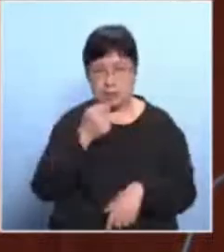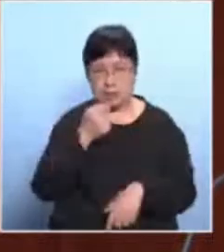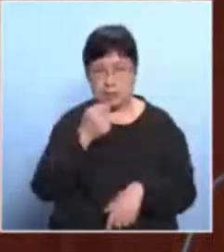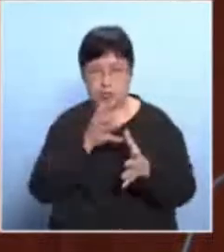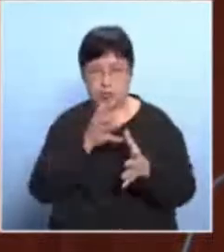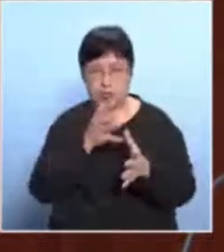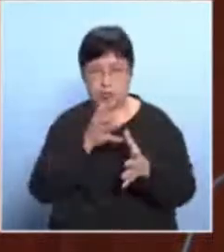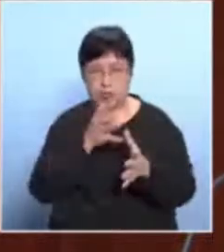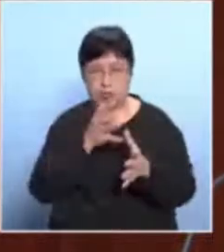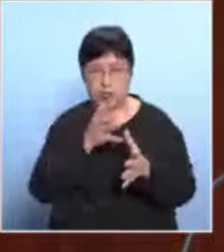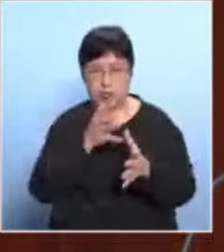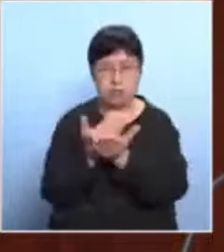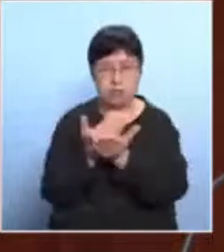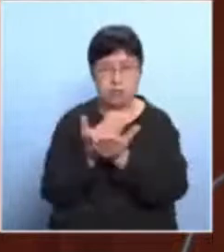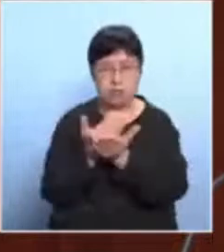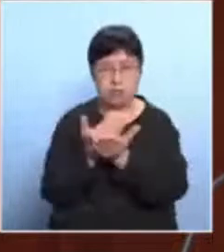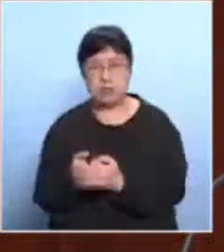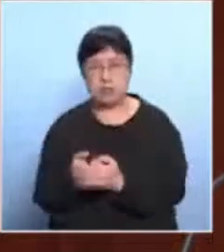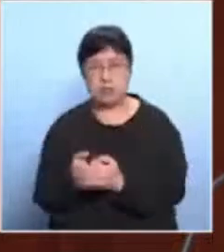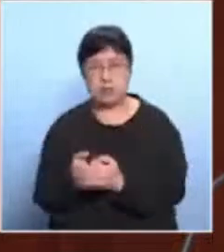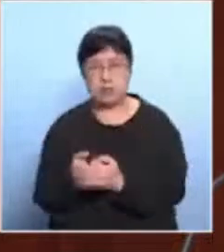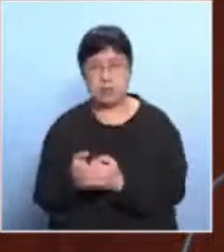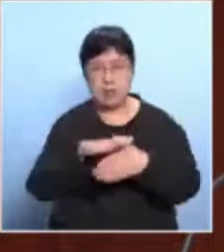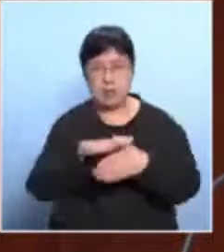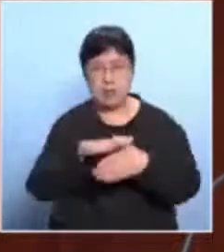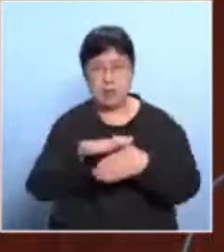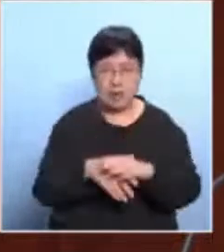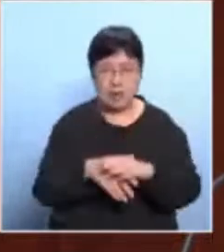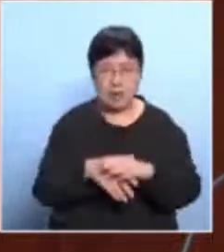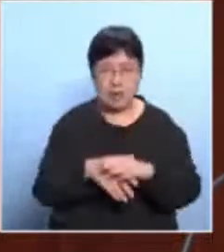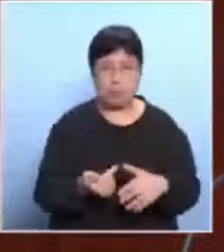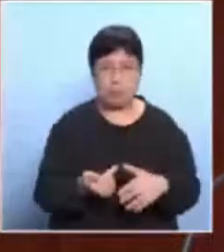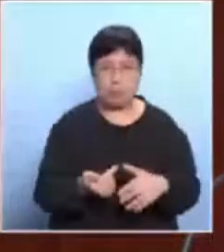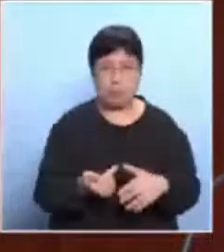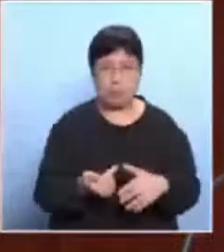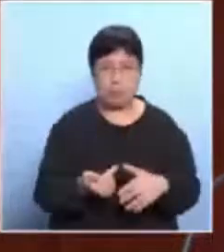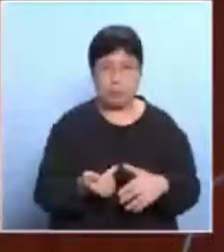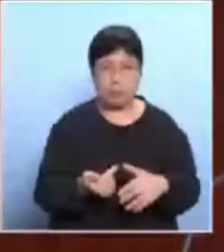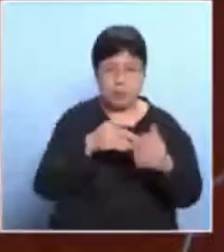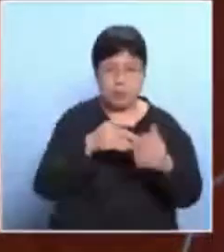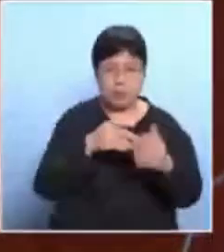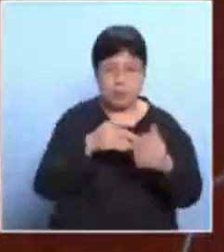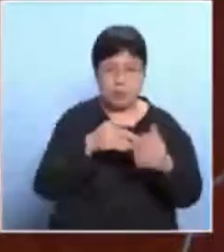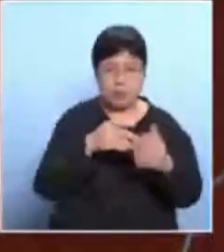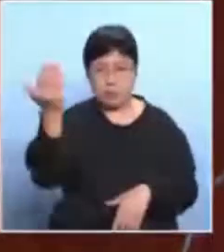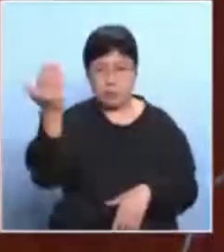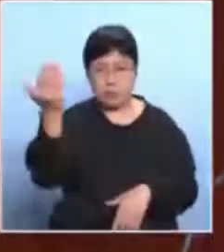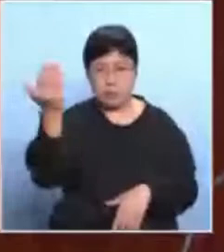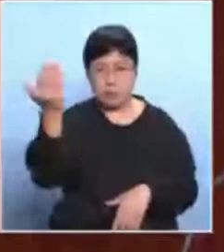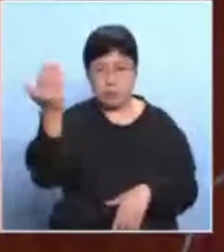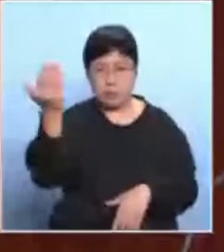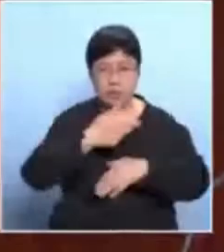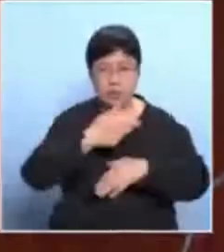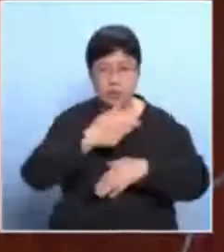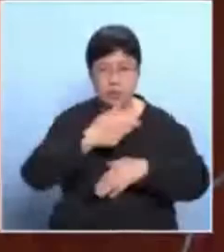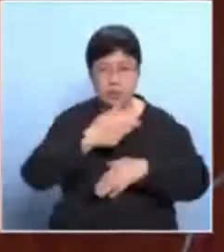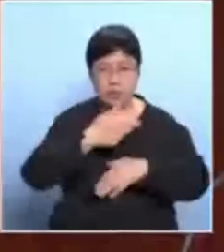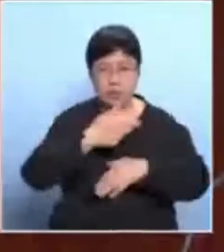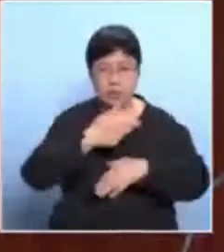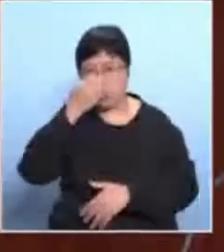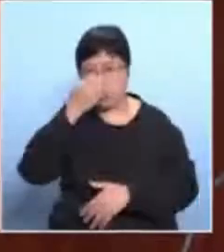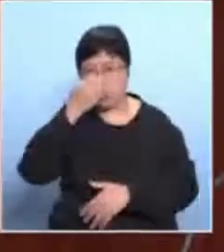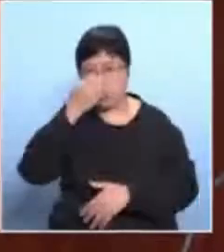tourism products. The Cultural and Heritage Sites Local Tour Incentive Scheme will be transformed into the